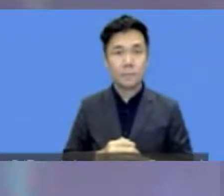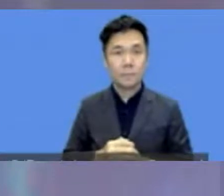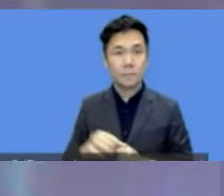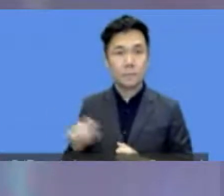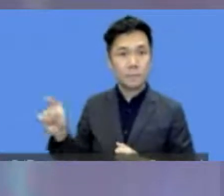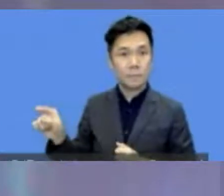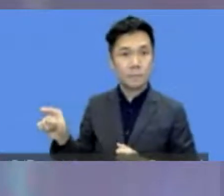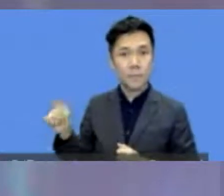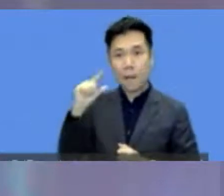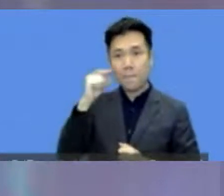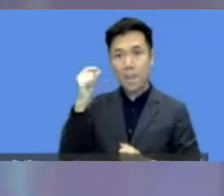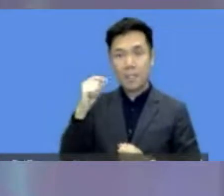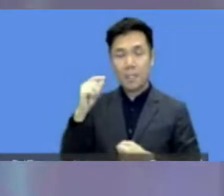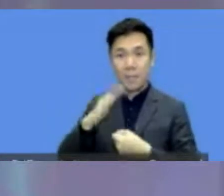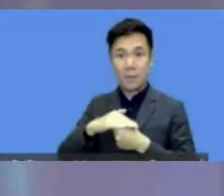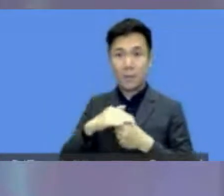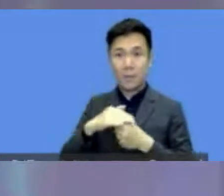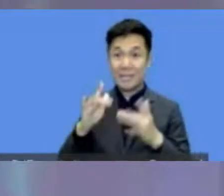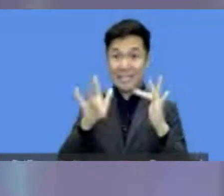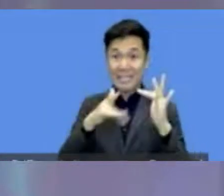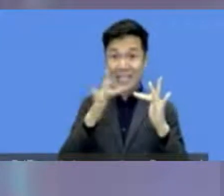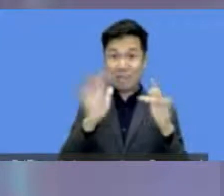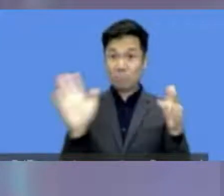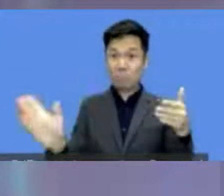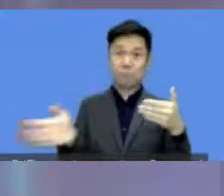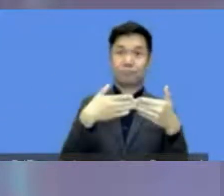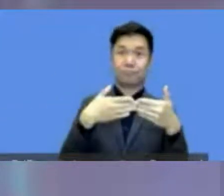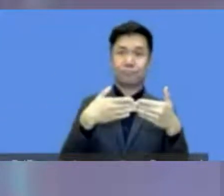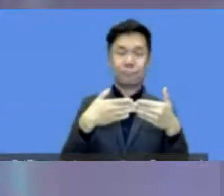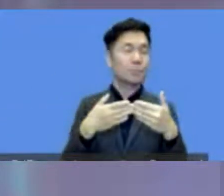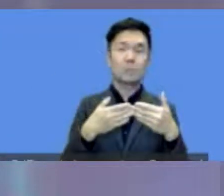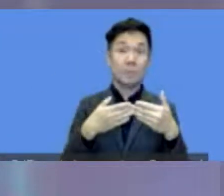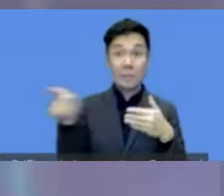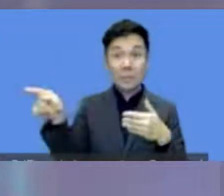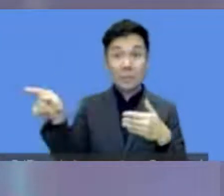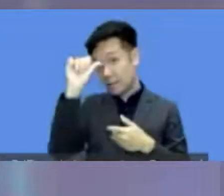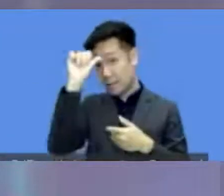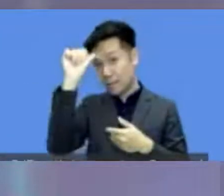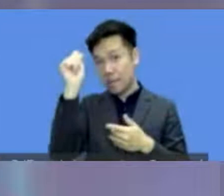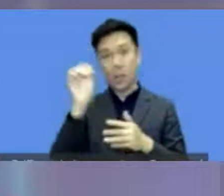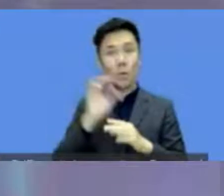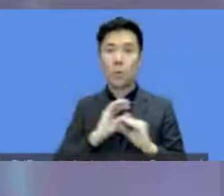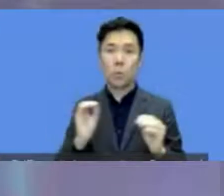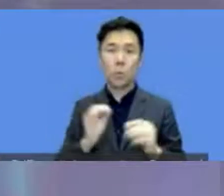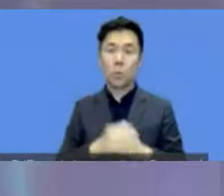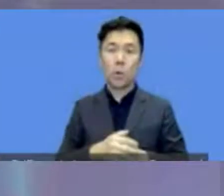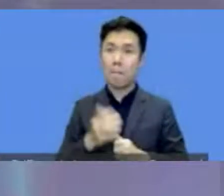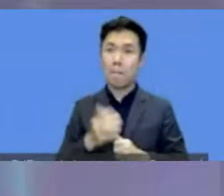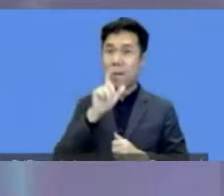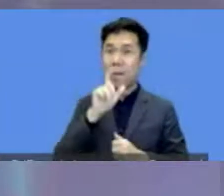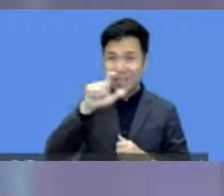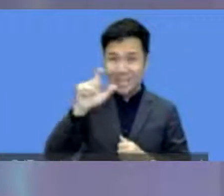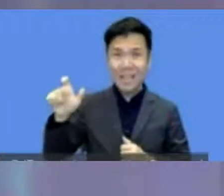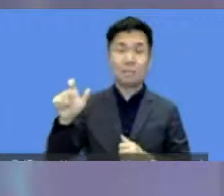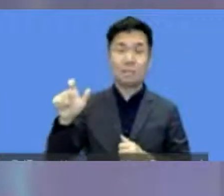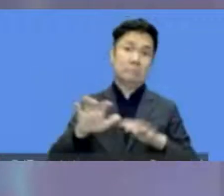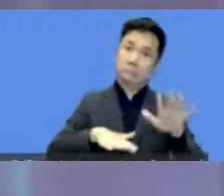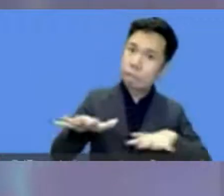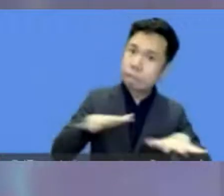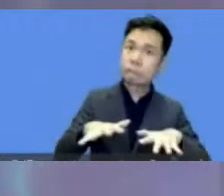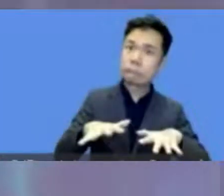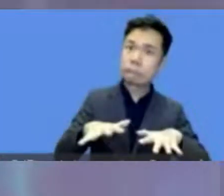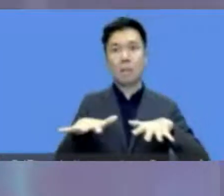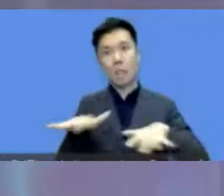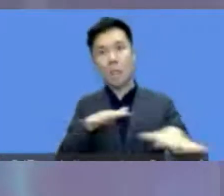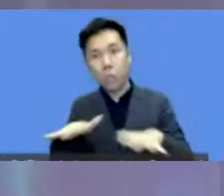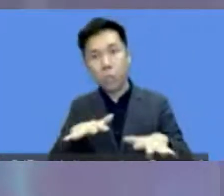Well, we don't have internet shutdowns as India, but we are a disaster-prone country, so we do have